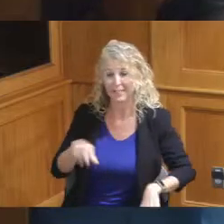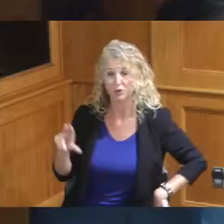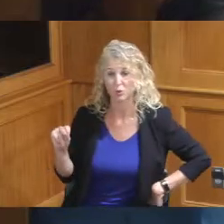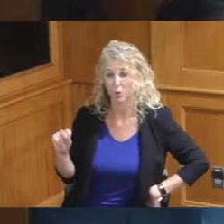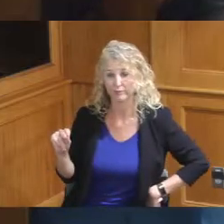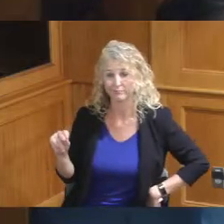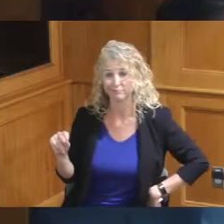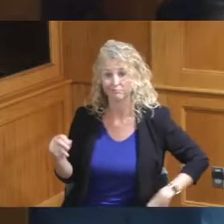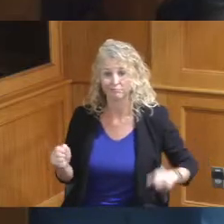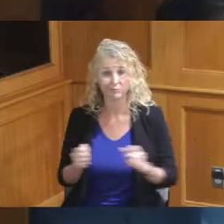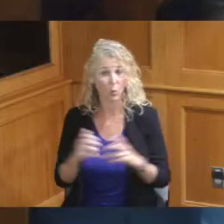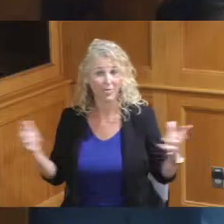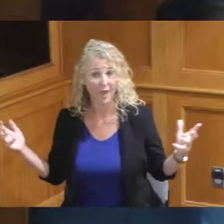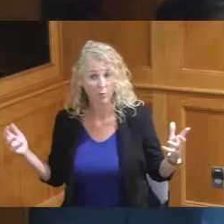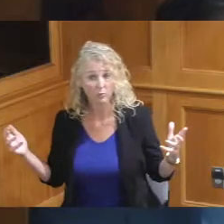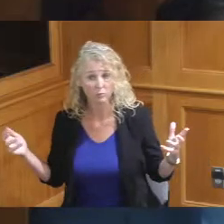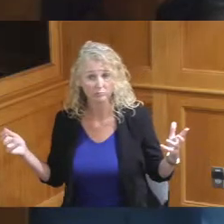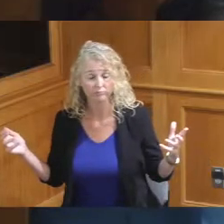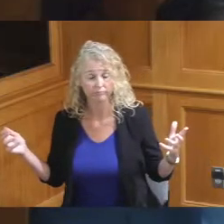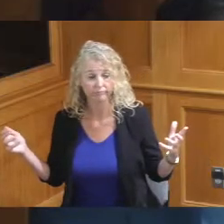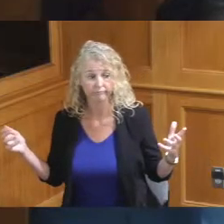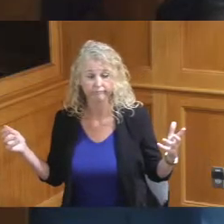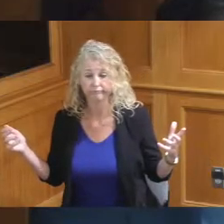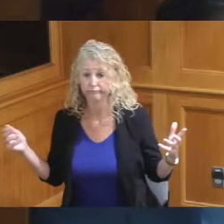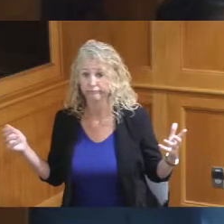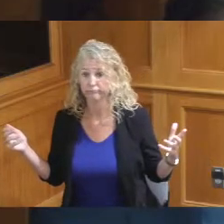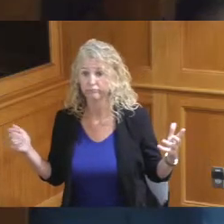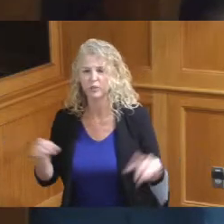not, there should be, and